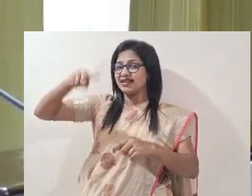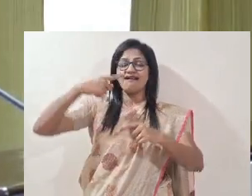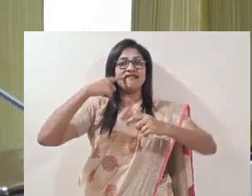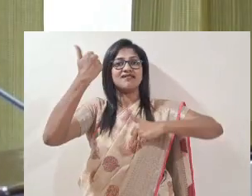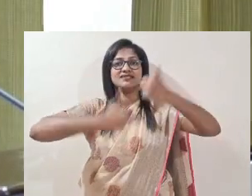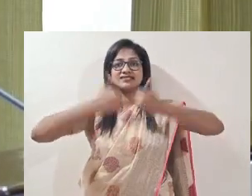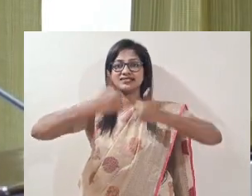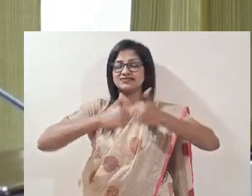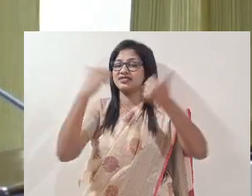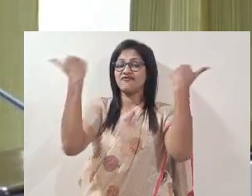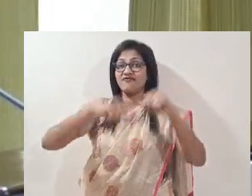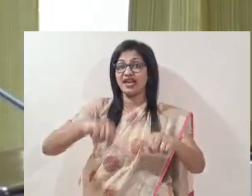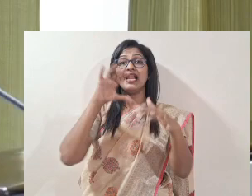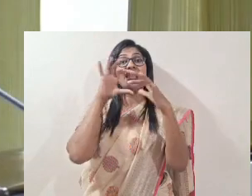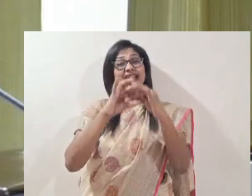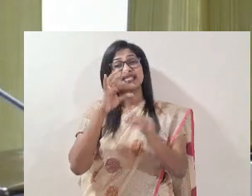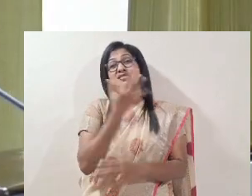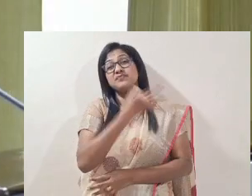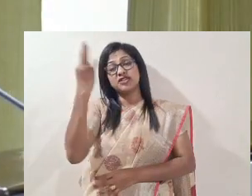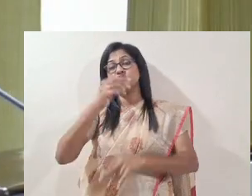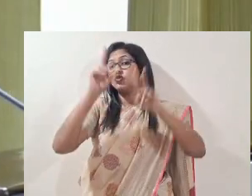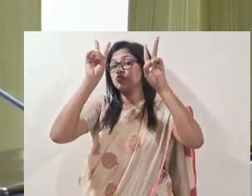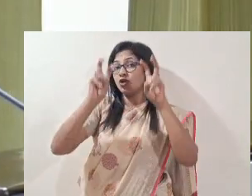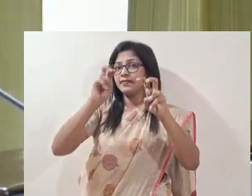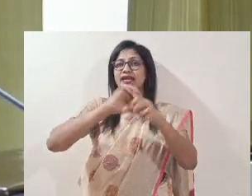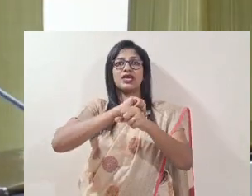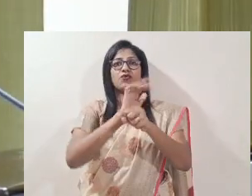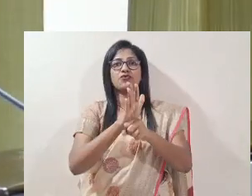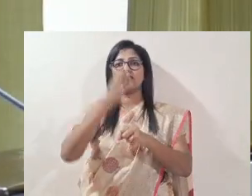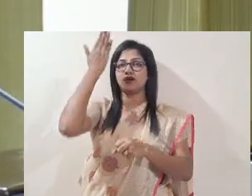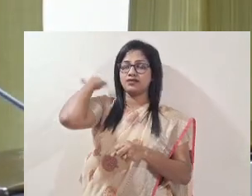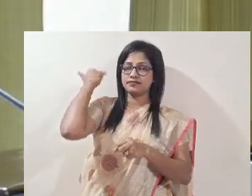assessment, particularly in the pandemic context.